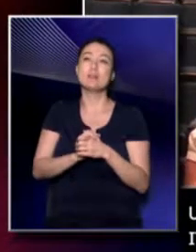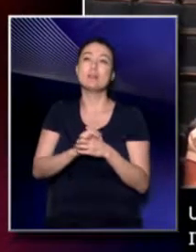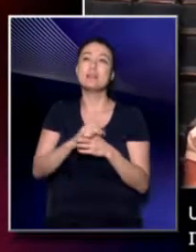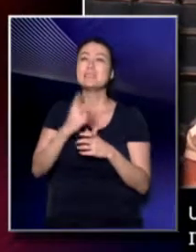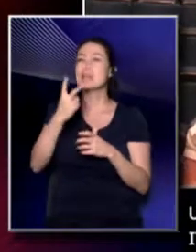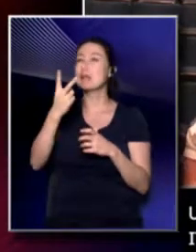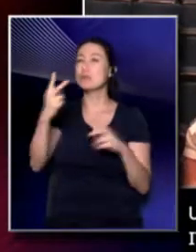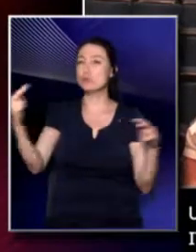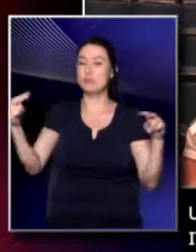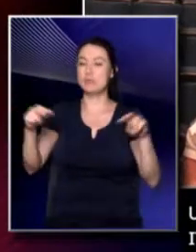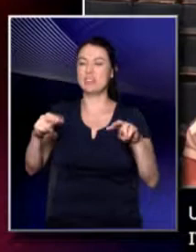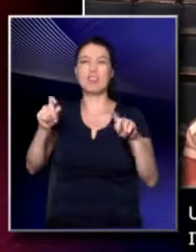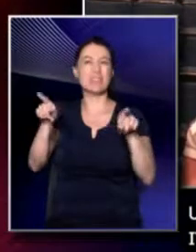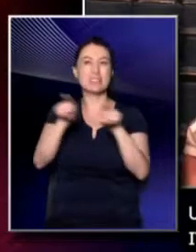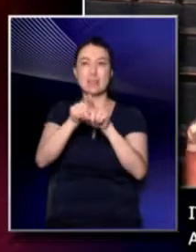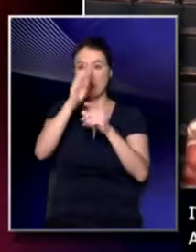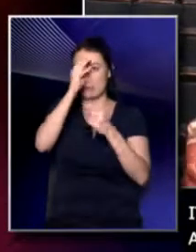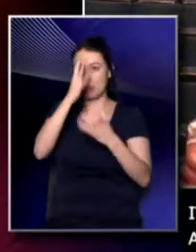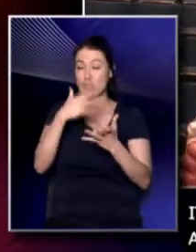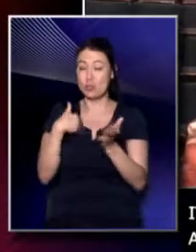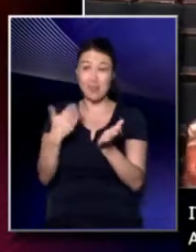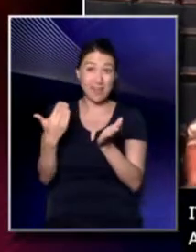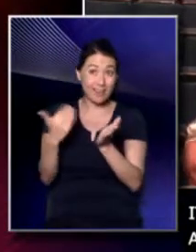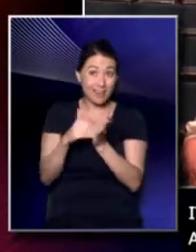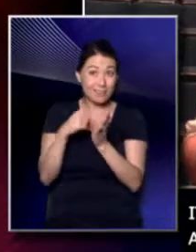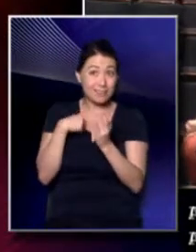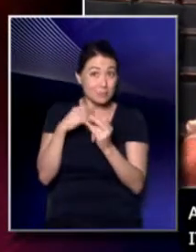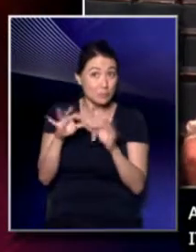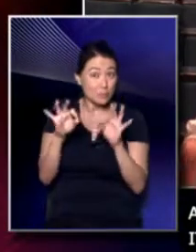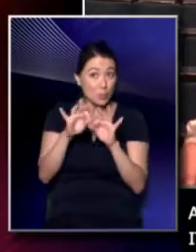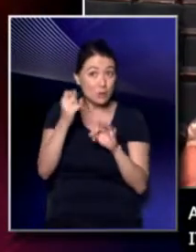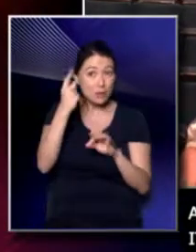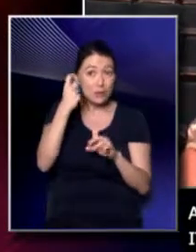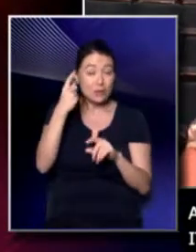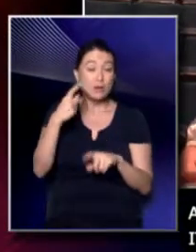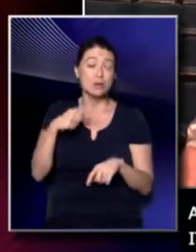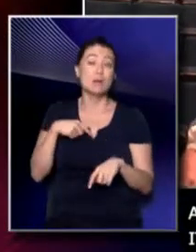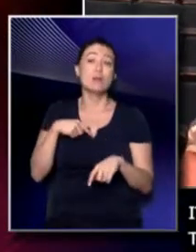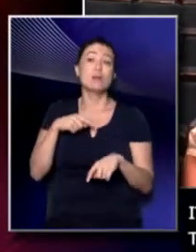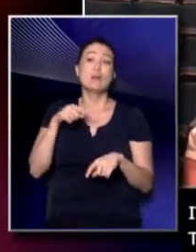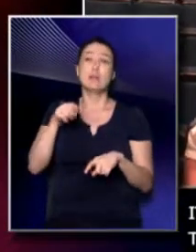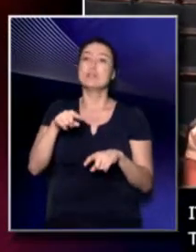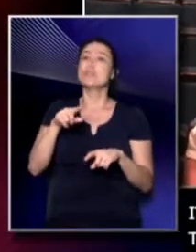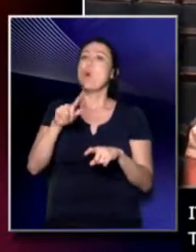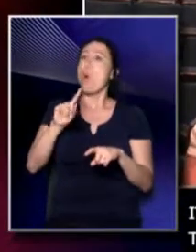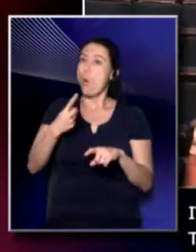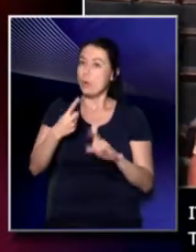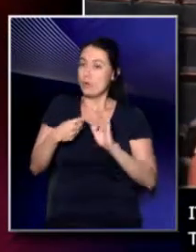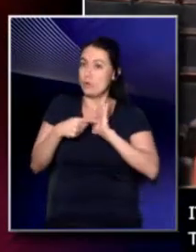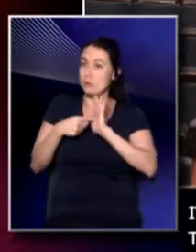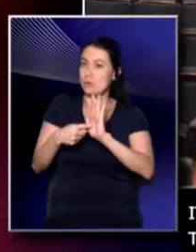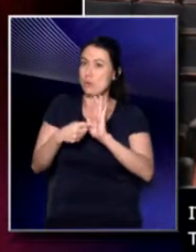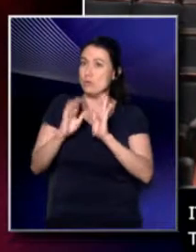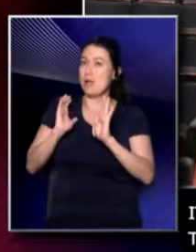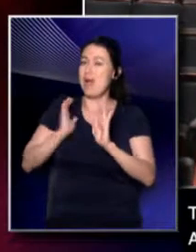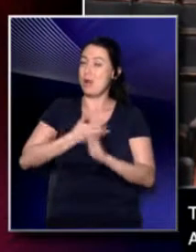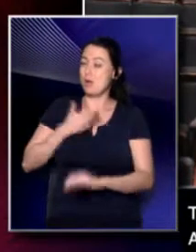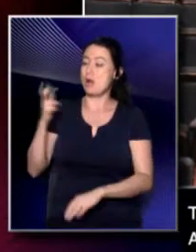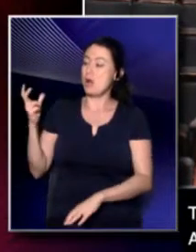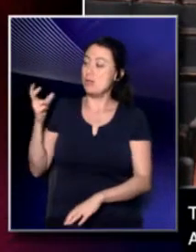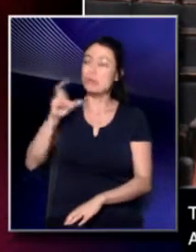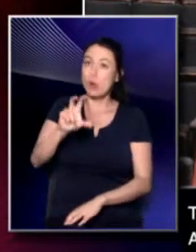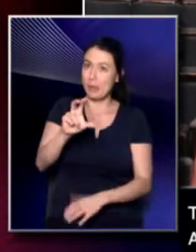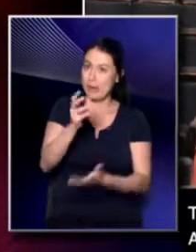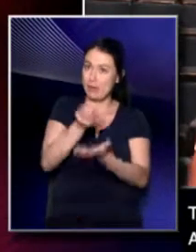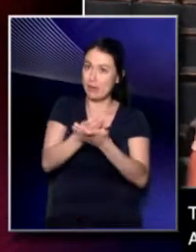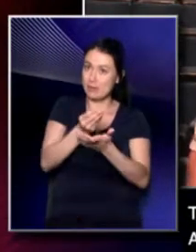information. It is again important to note that this only represents our appropriated funds. The